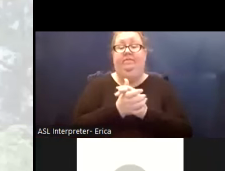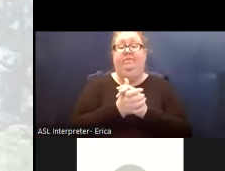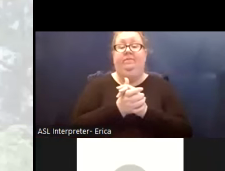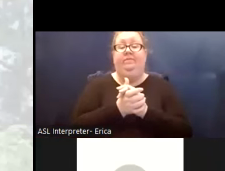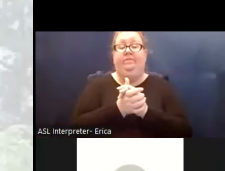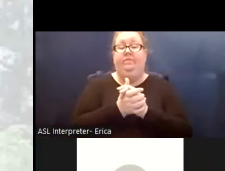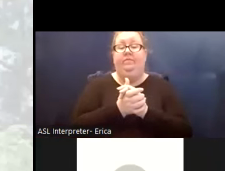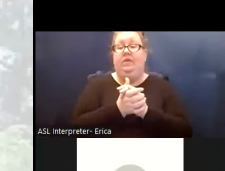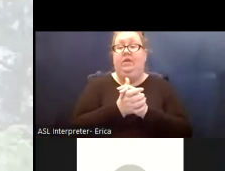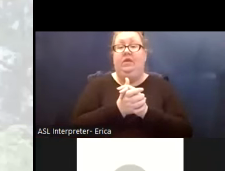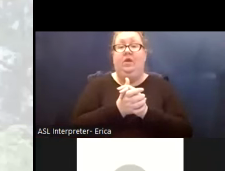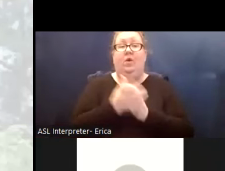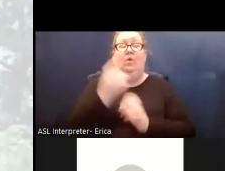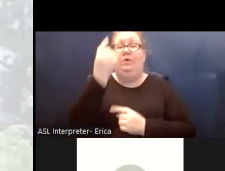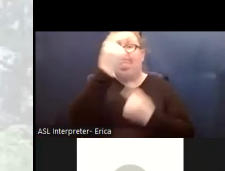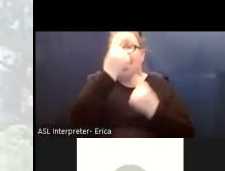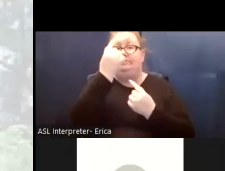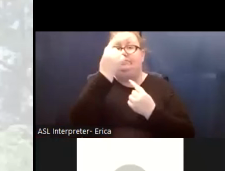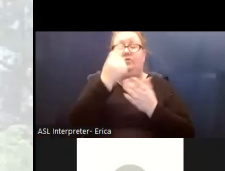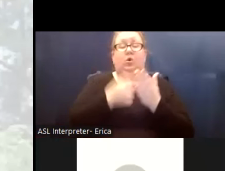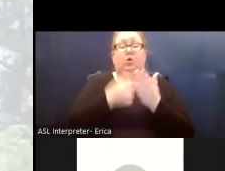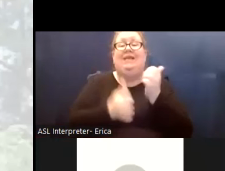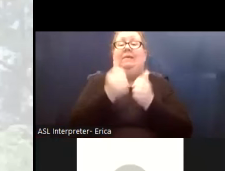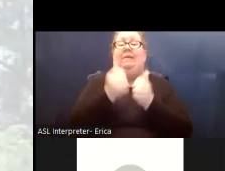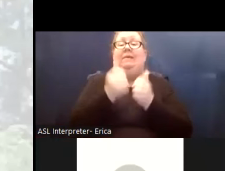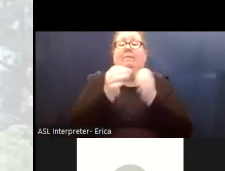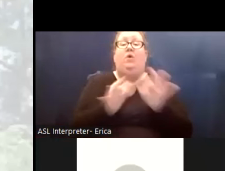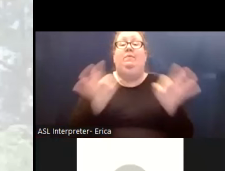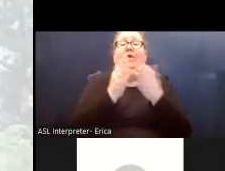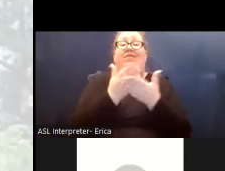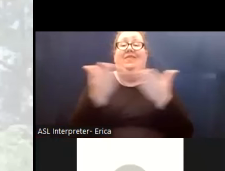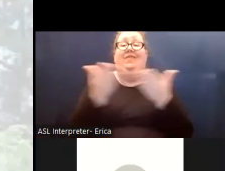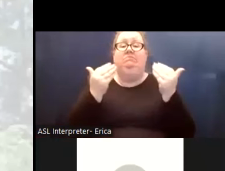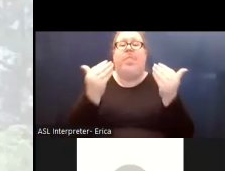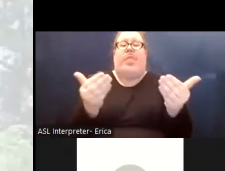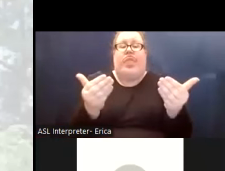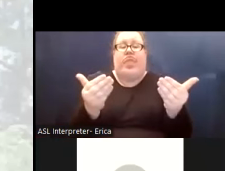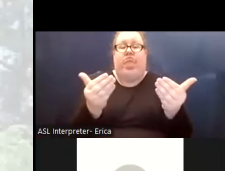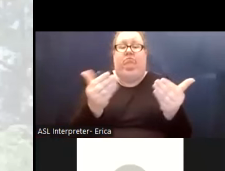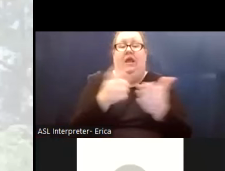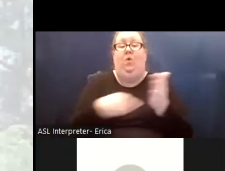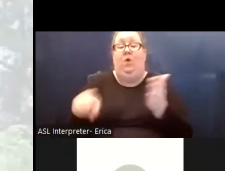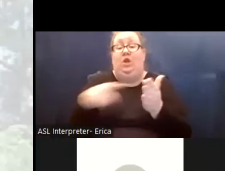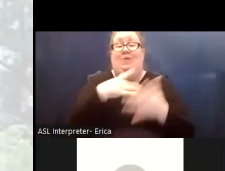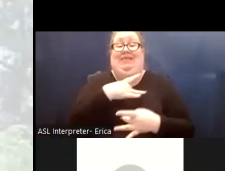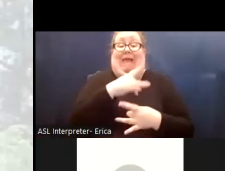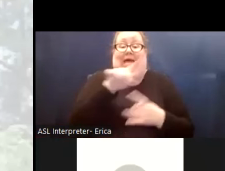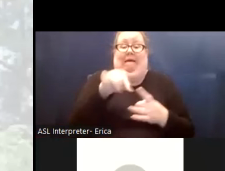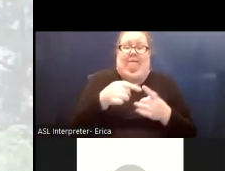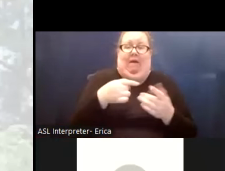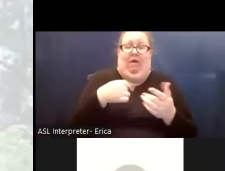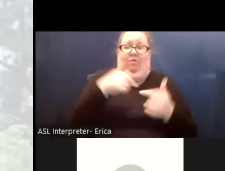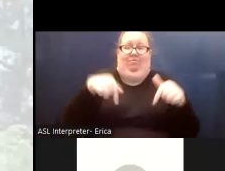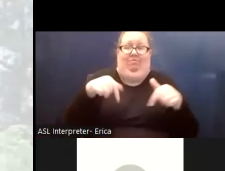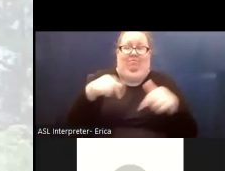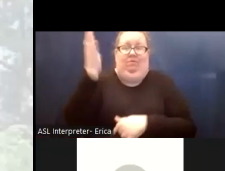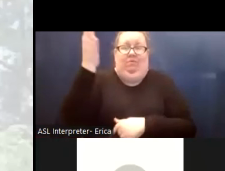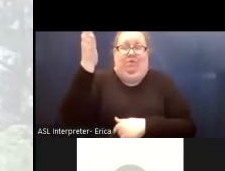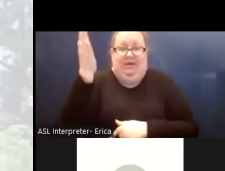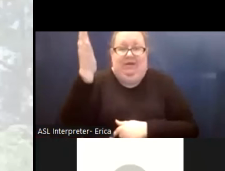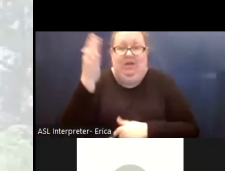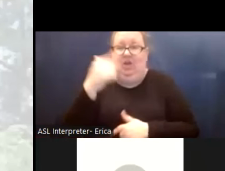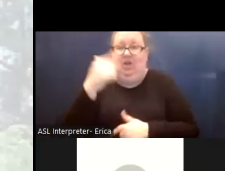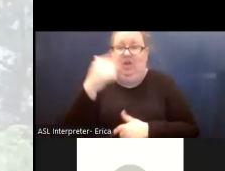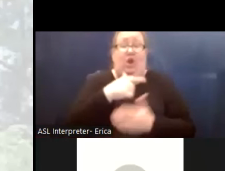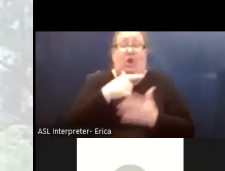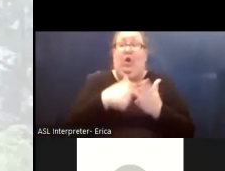what's most important to advance, what you like from what we're presenting and what you think we should go forward with. Or conversely,